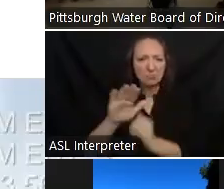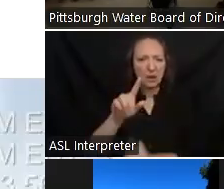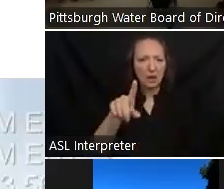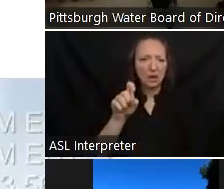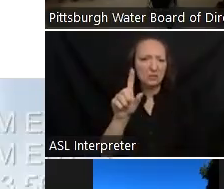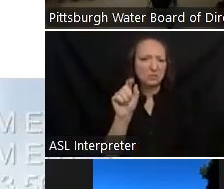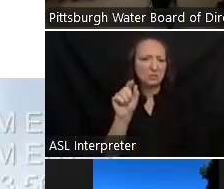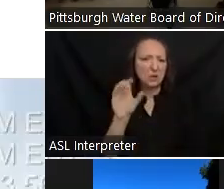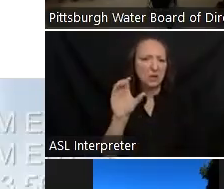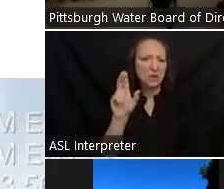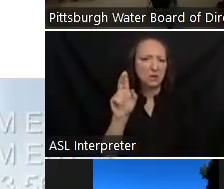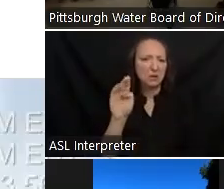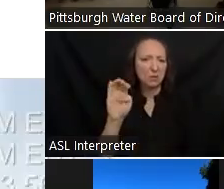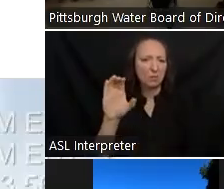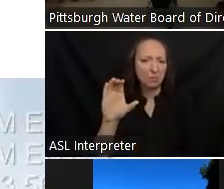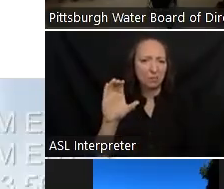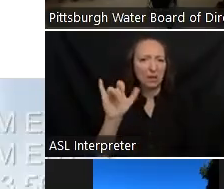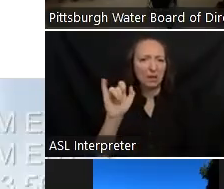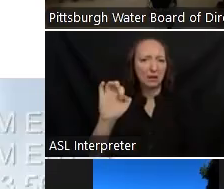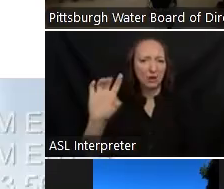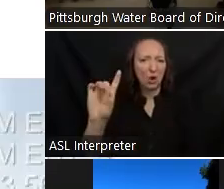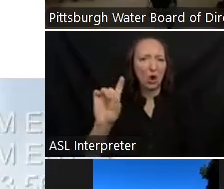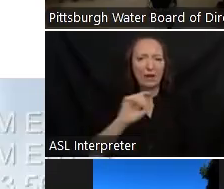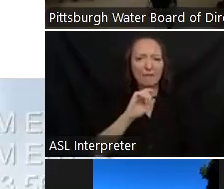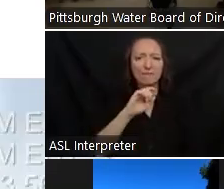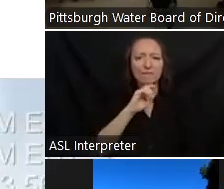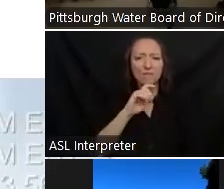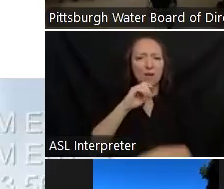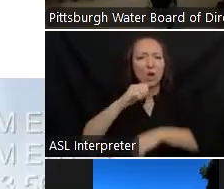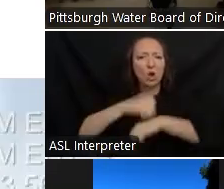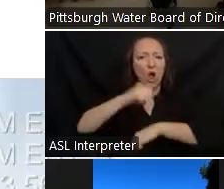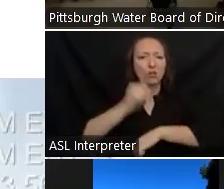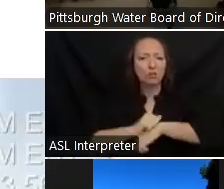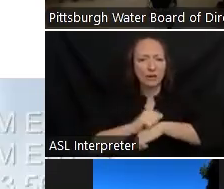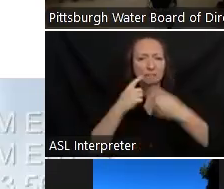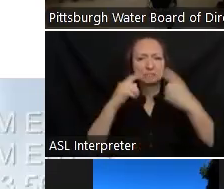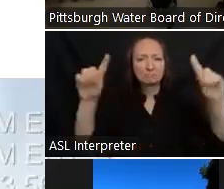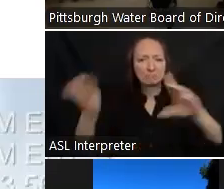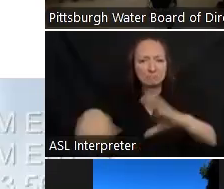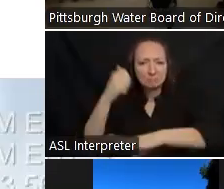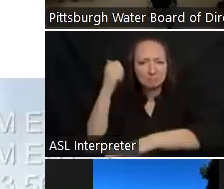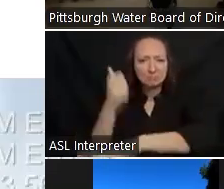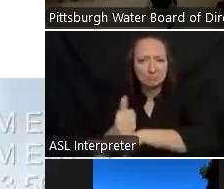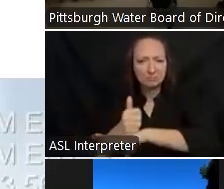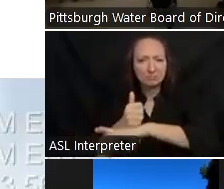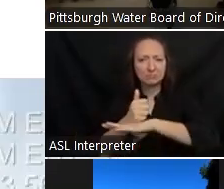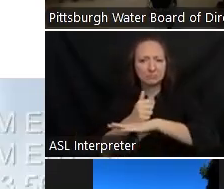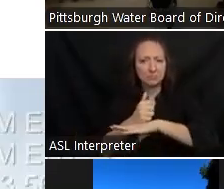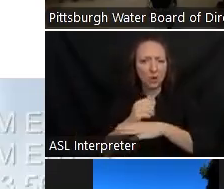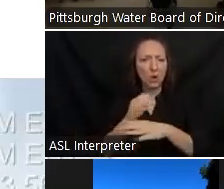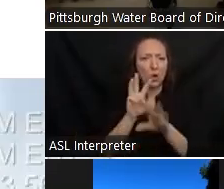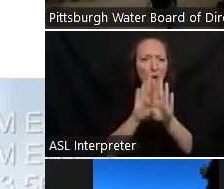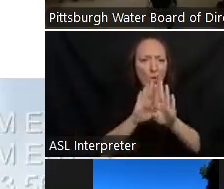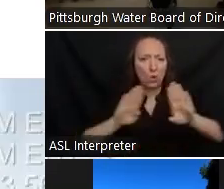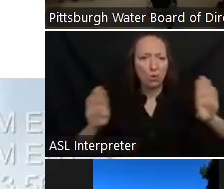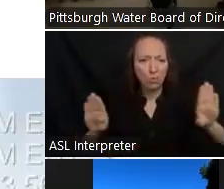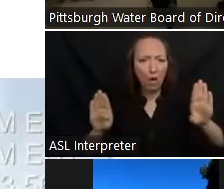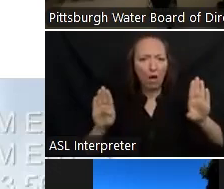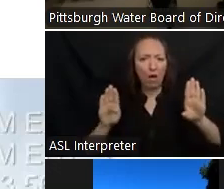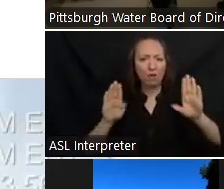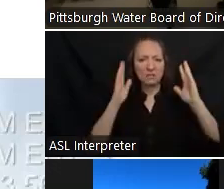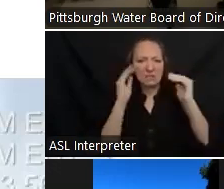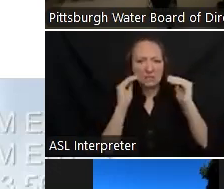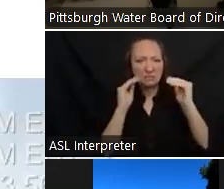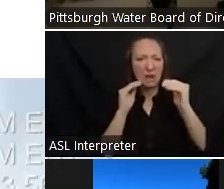erected. Upcoming activities for the Clearwell bypass include continuing SOE installation, micropile construction, and